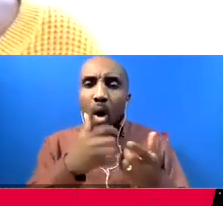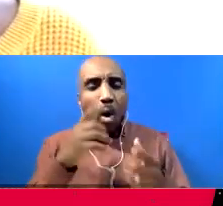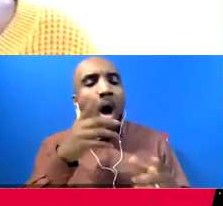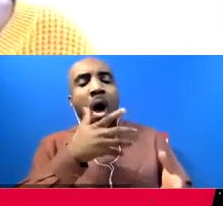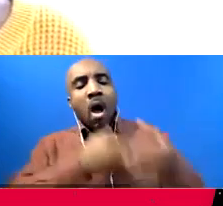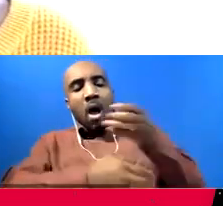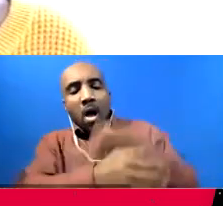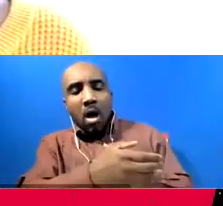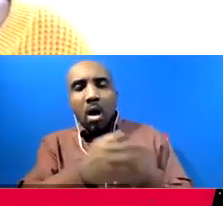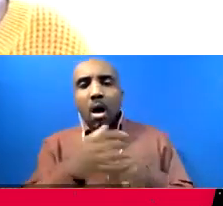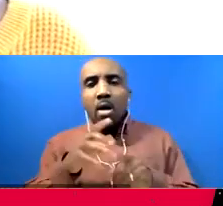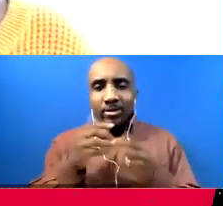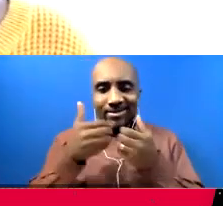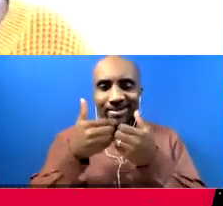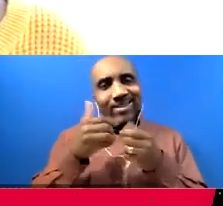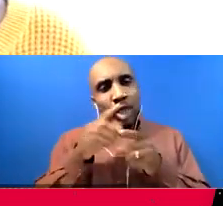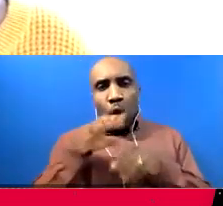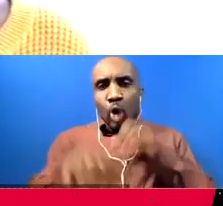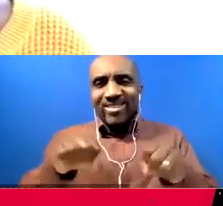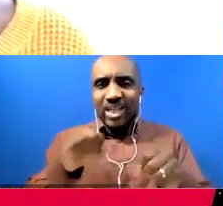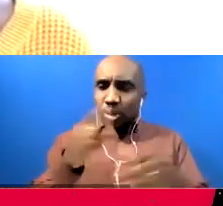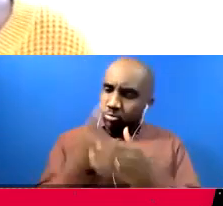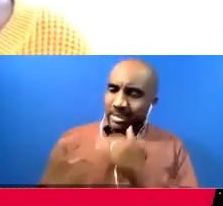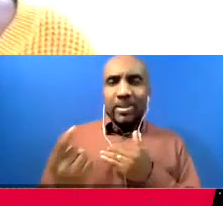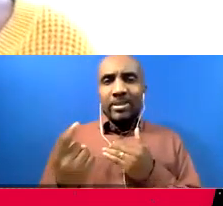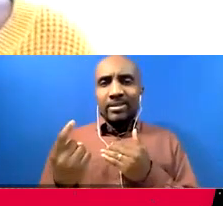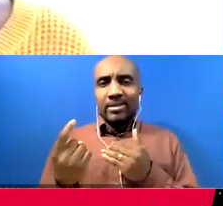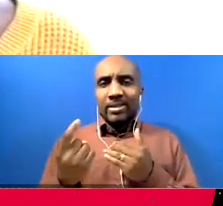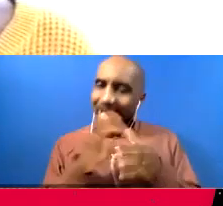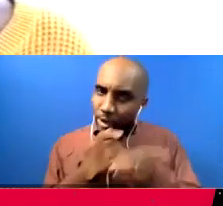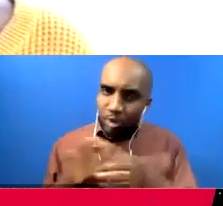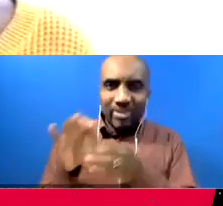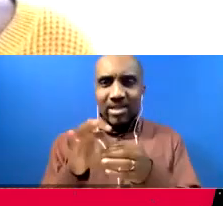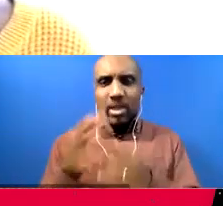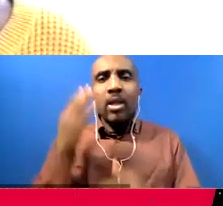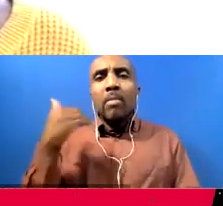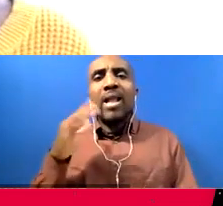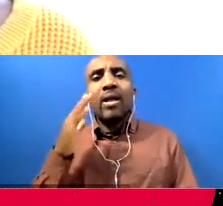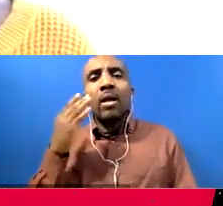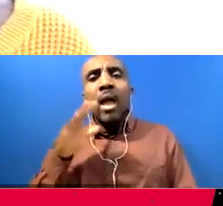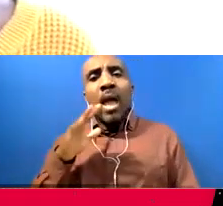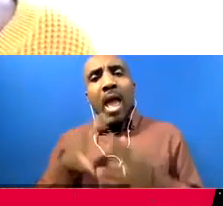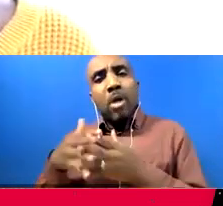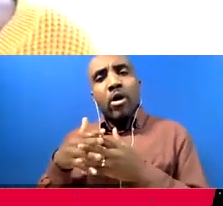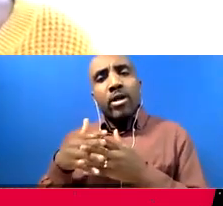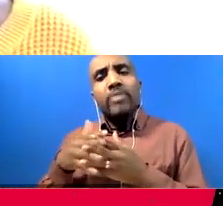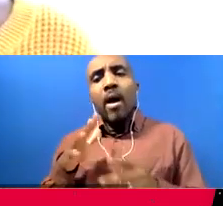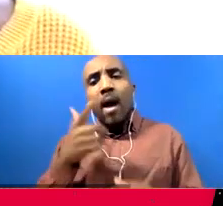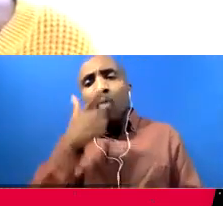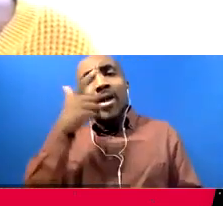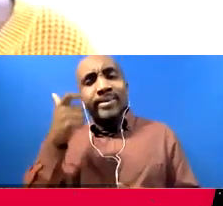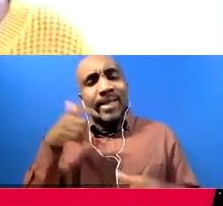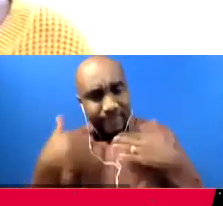and international solidarity. And they placed our struggle as Black Americans in that context as well. So it became easy to view